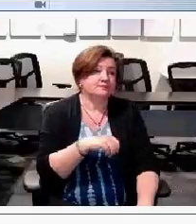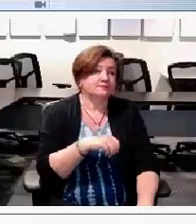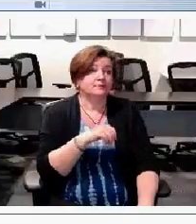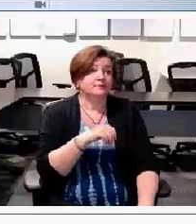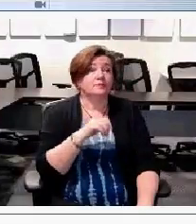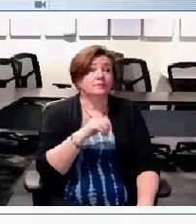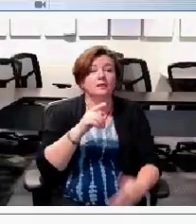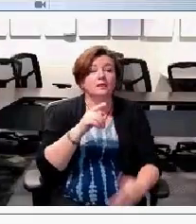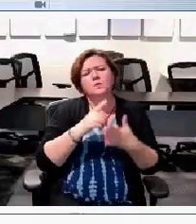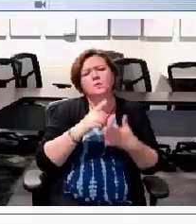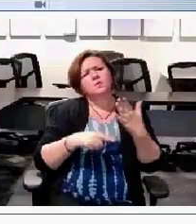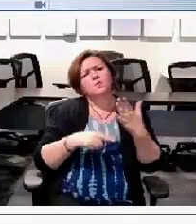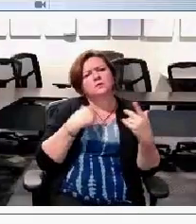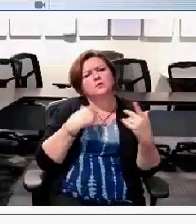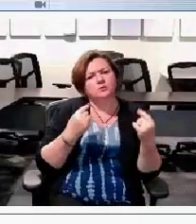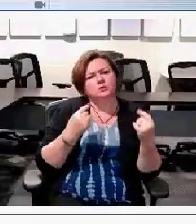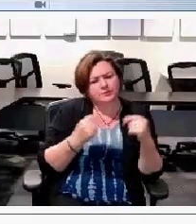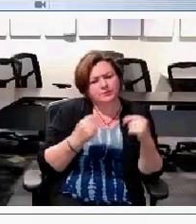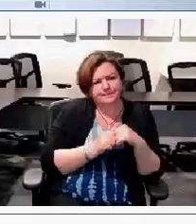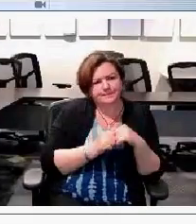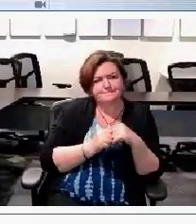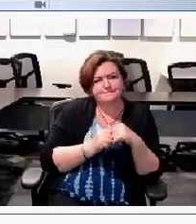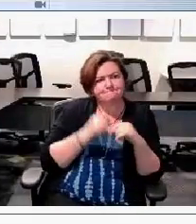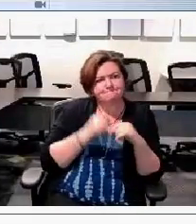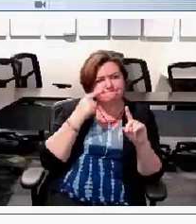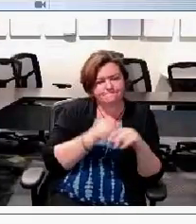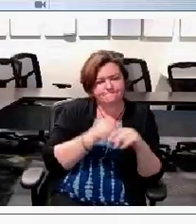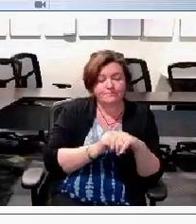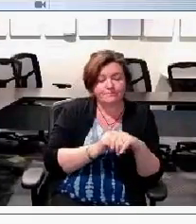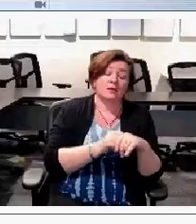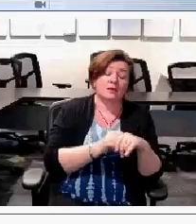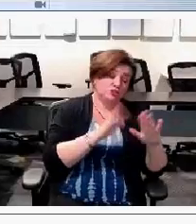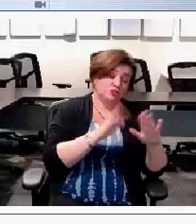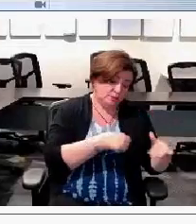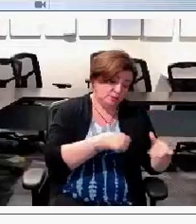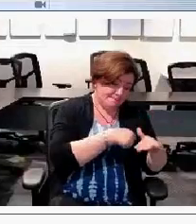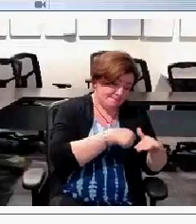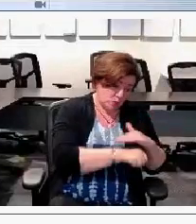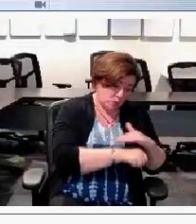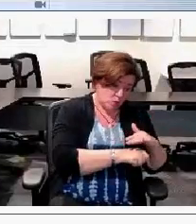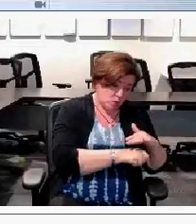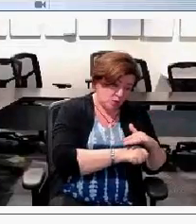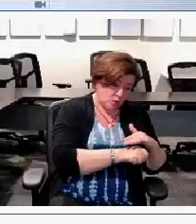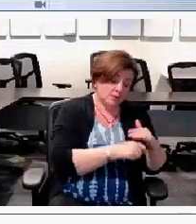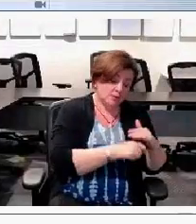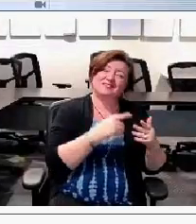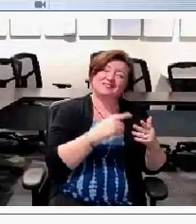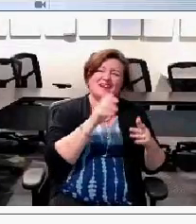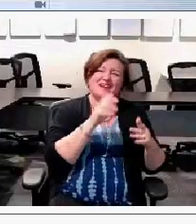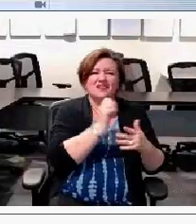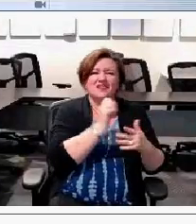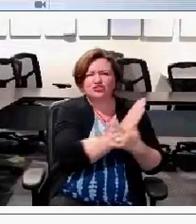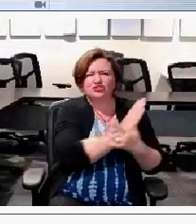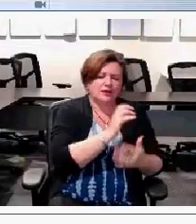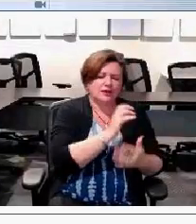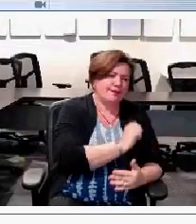What we are doing, because we see children from infancy, and primarily the kids we see are infants to